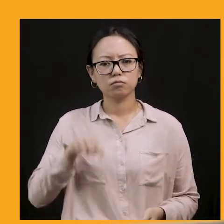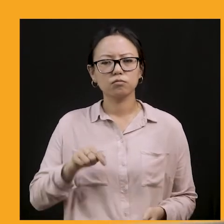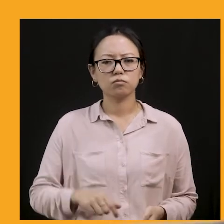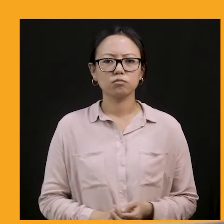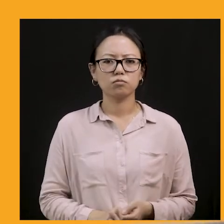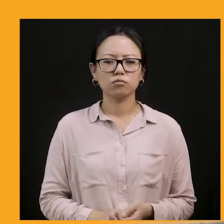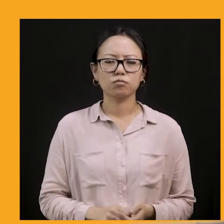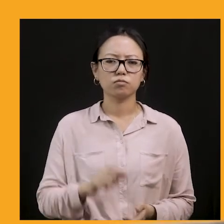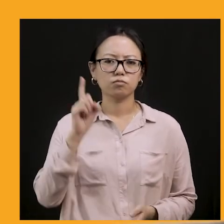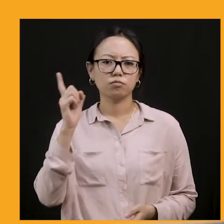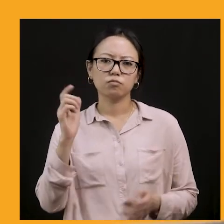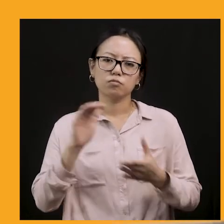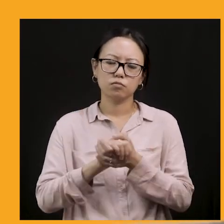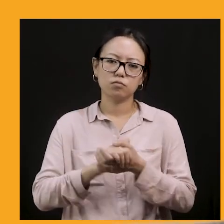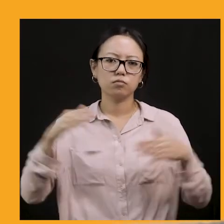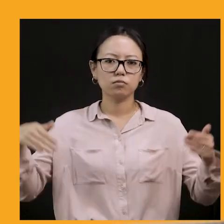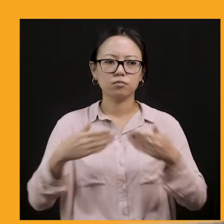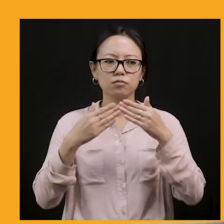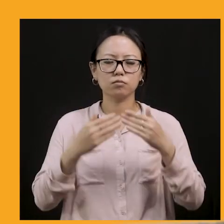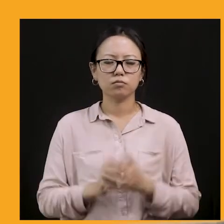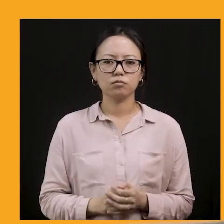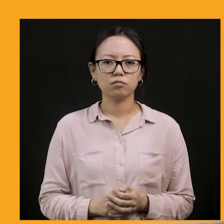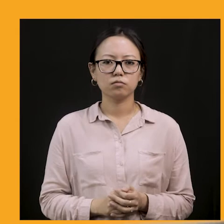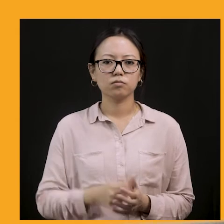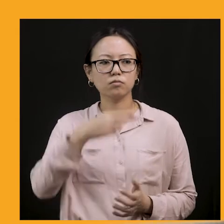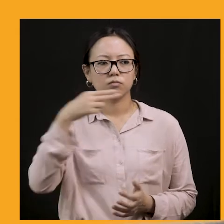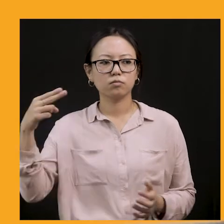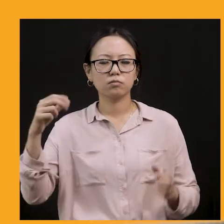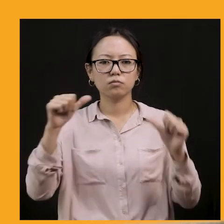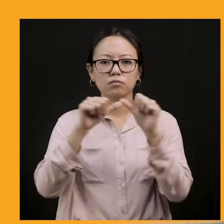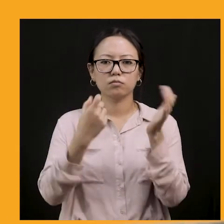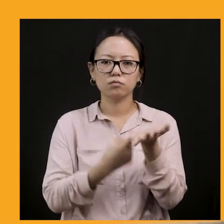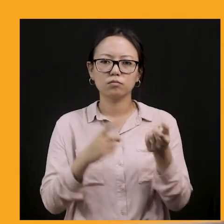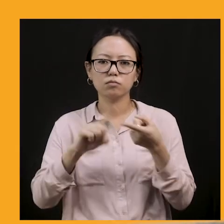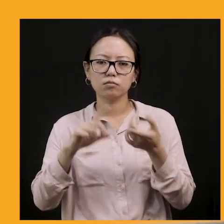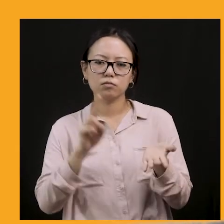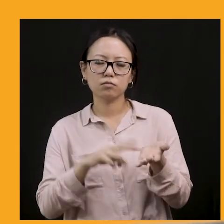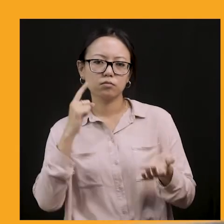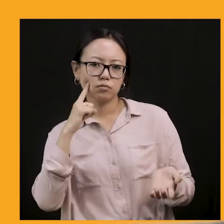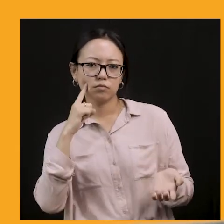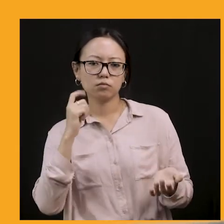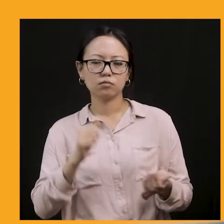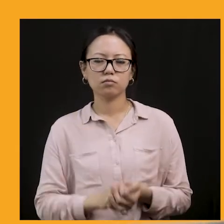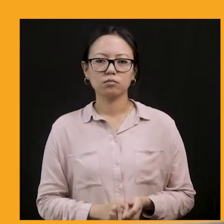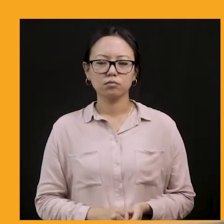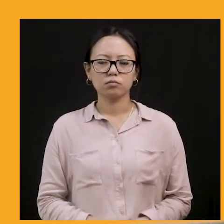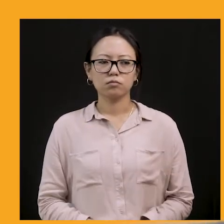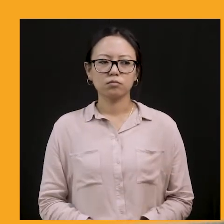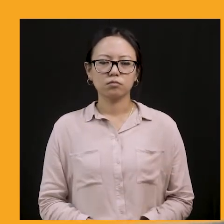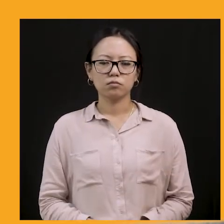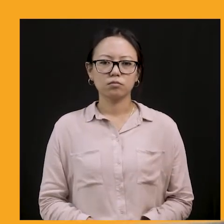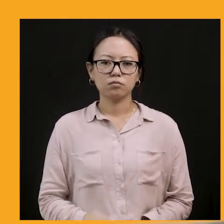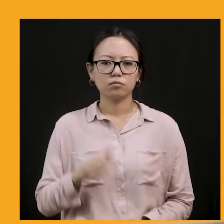Okay? One of your friends. So she is Areni. Okay? She is Areni. So